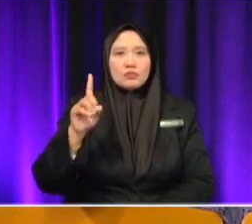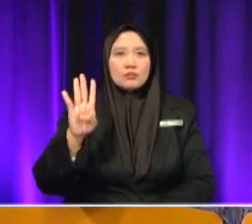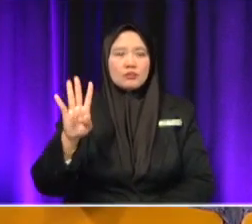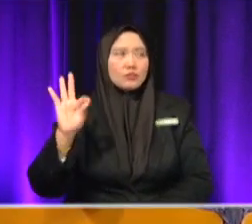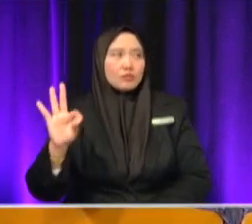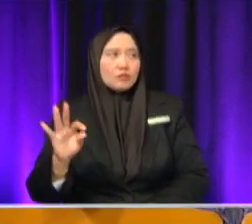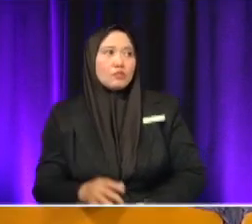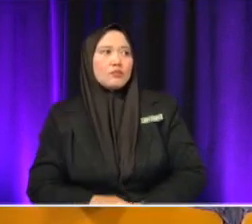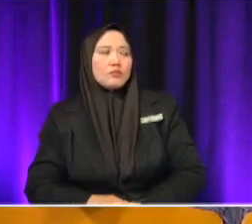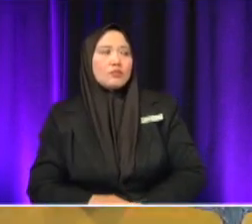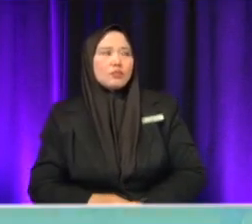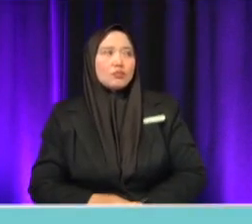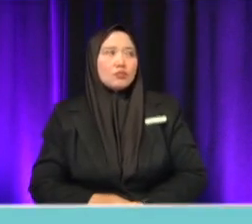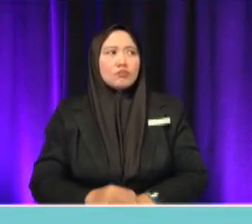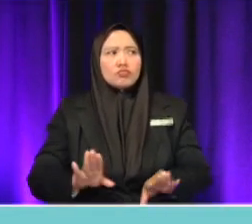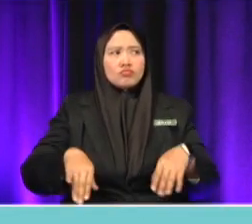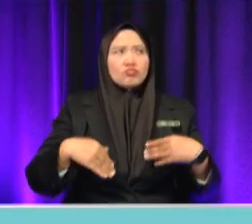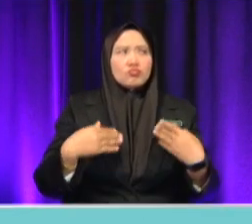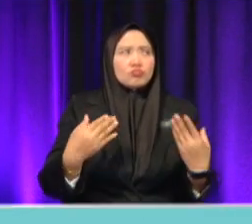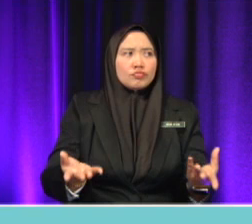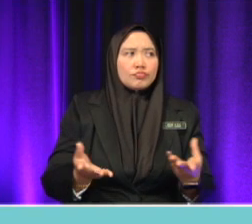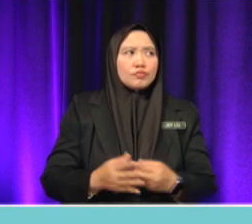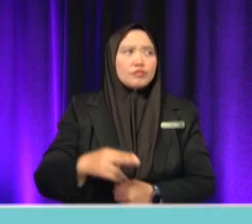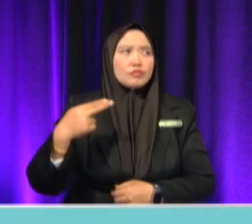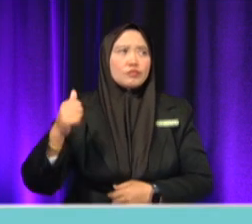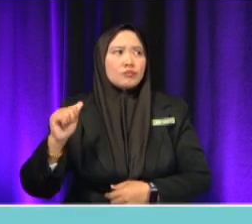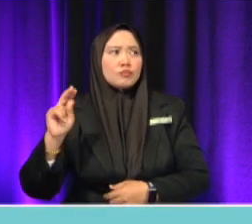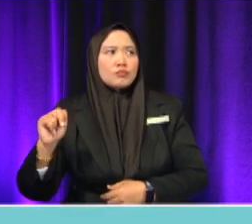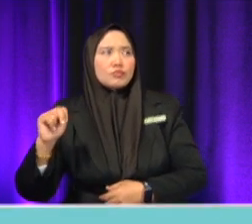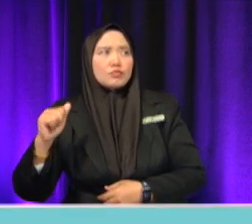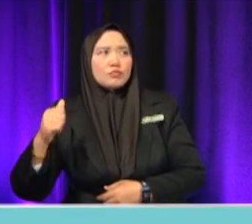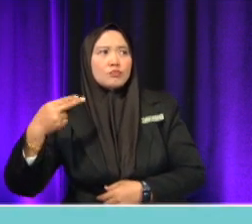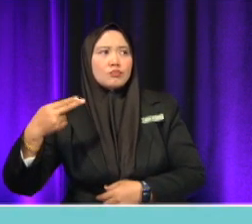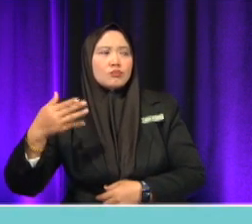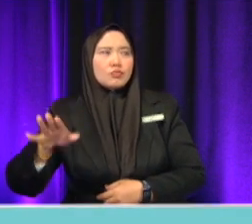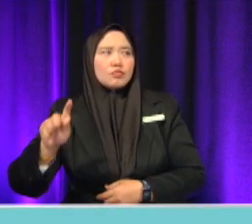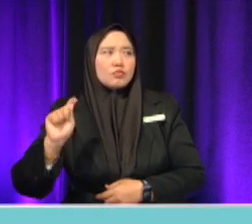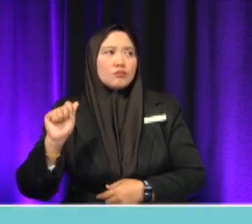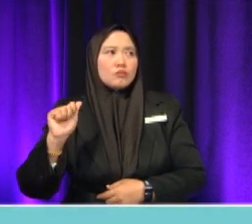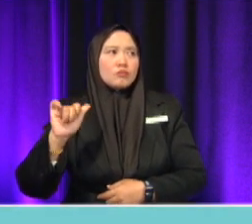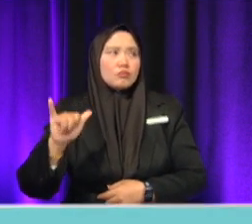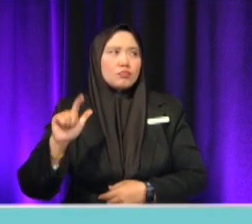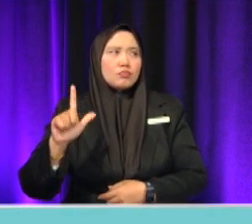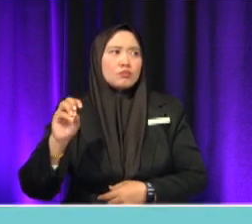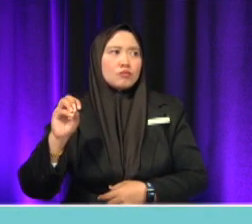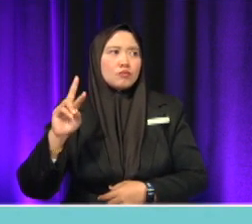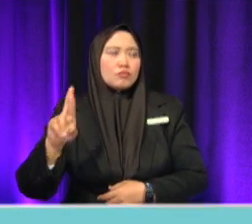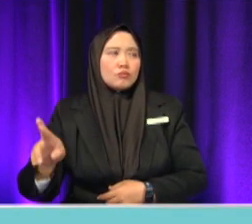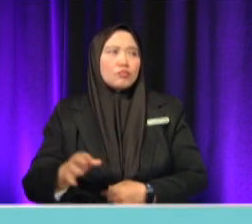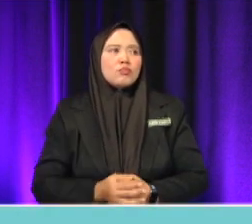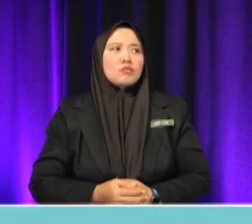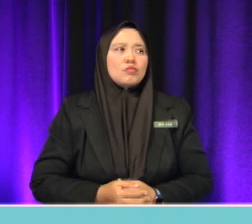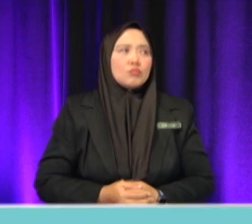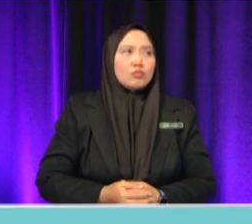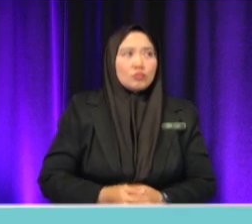first question. How did Hannah Taylor initially help the homeless? Okay, so who would like to point out the keywords in